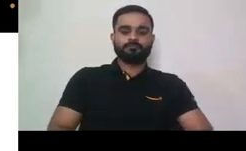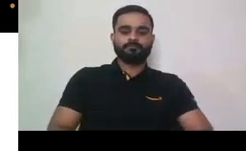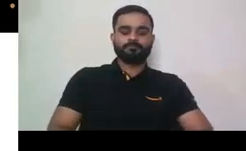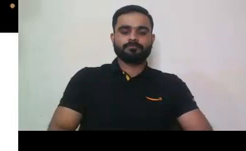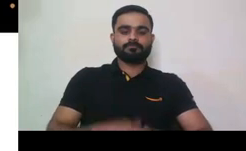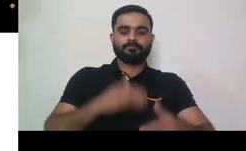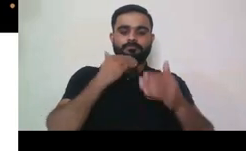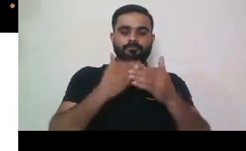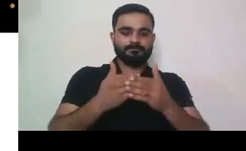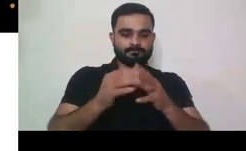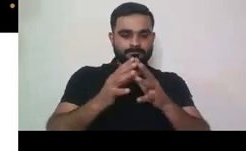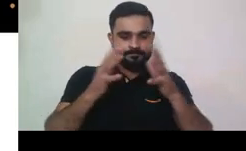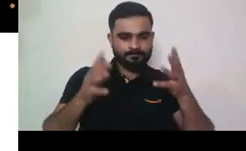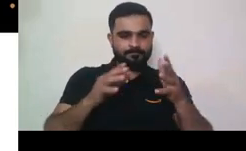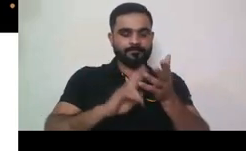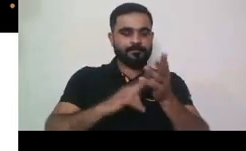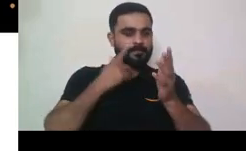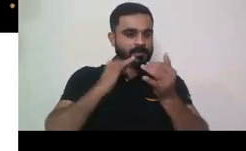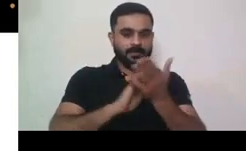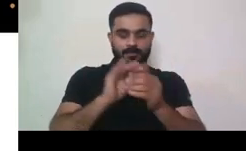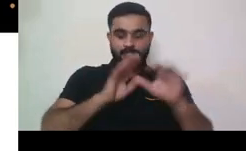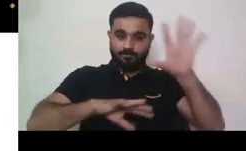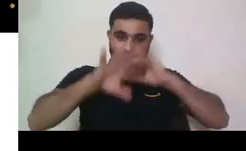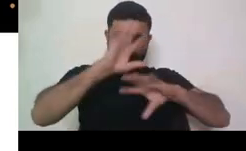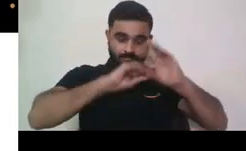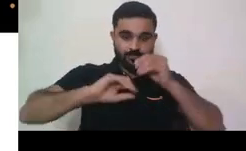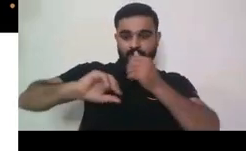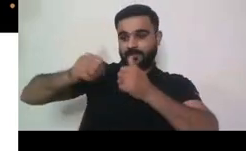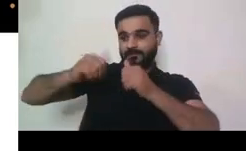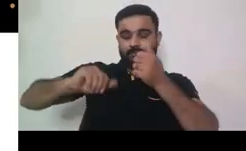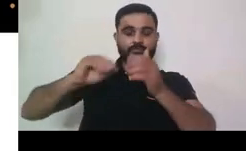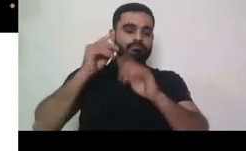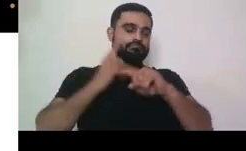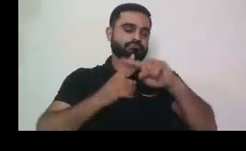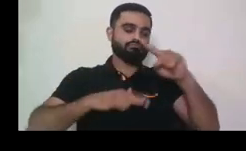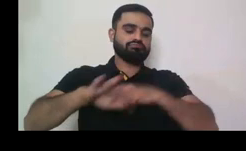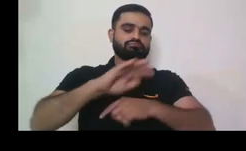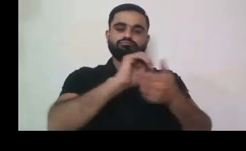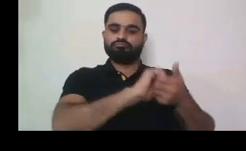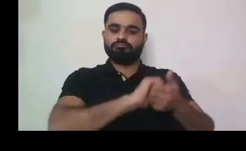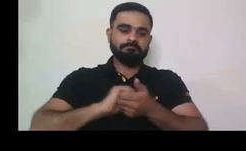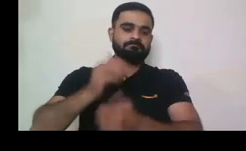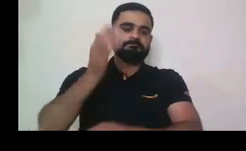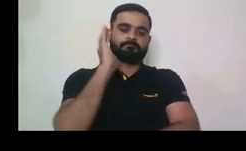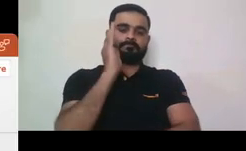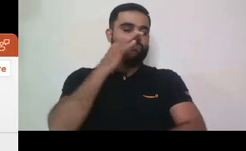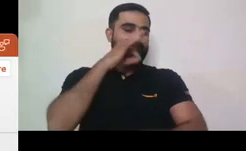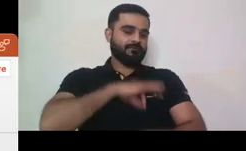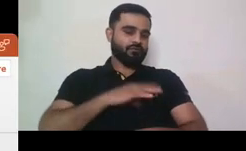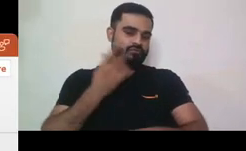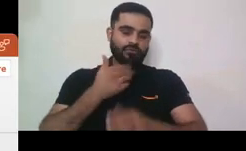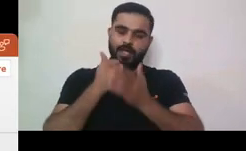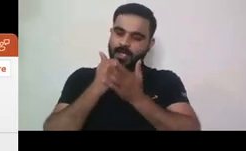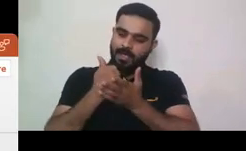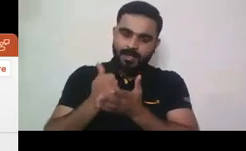Thank you so much, Nisar. I learned a lot, and the feedback is very positive, engaging session, very beneficial, very